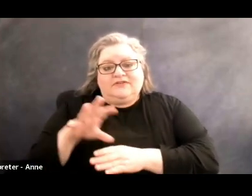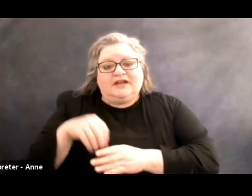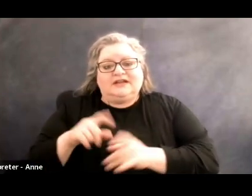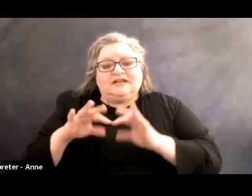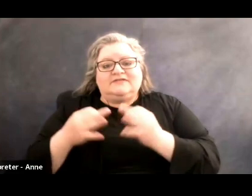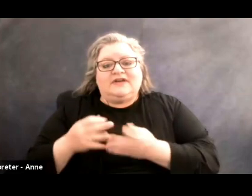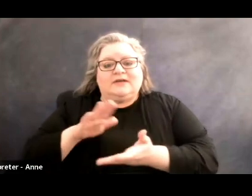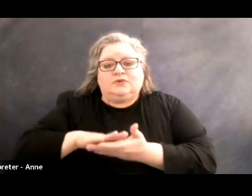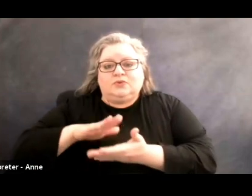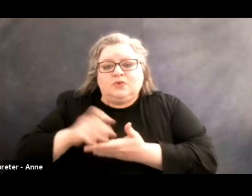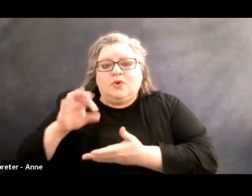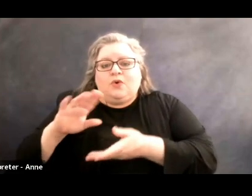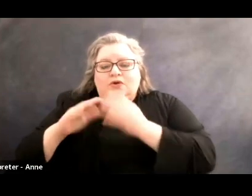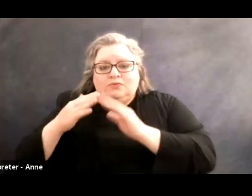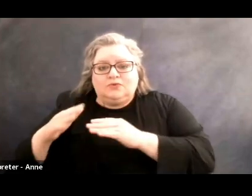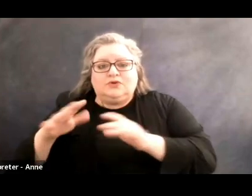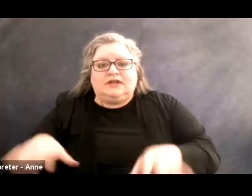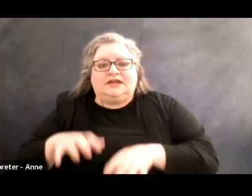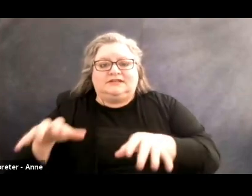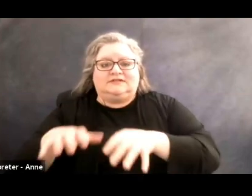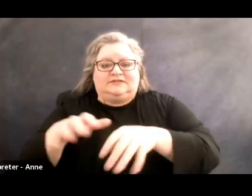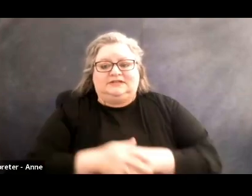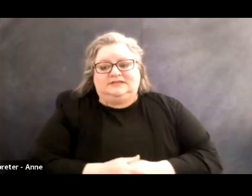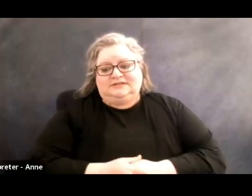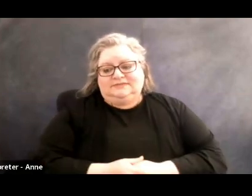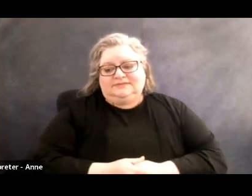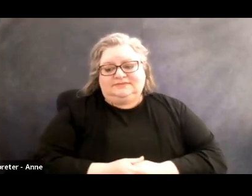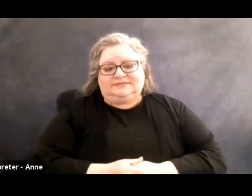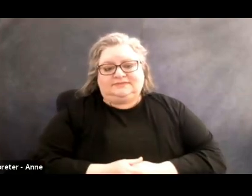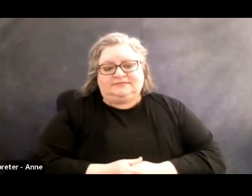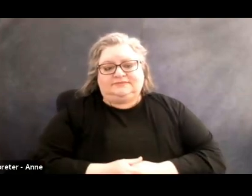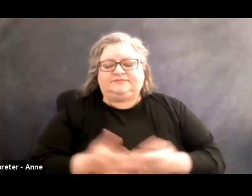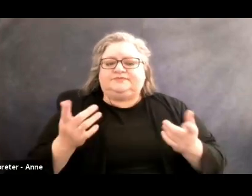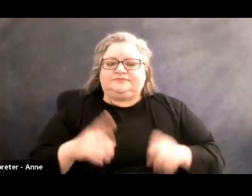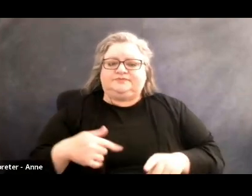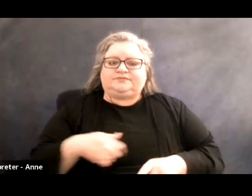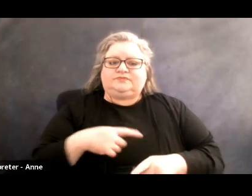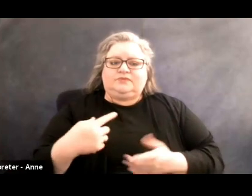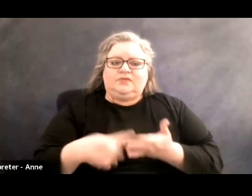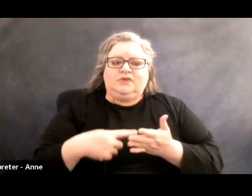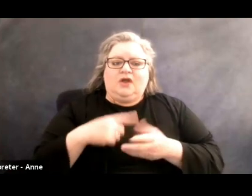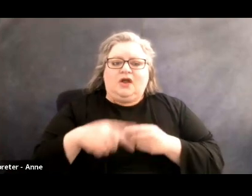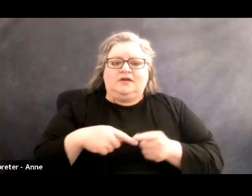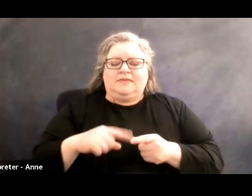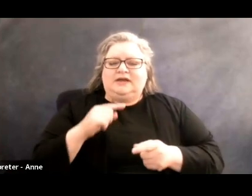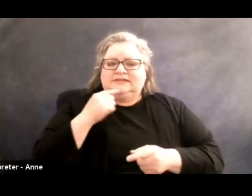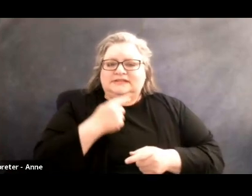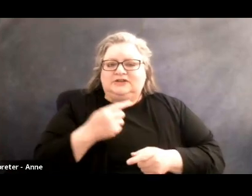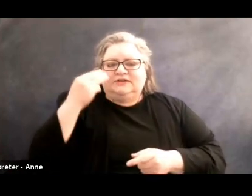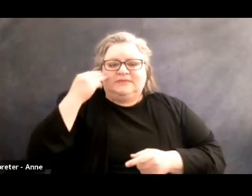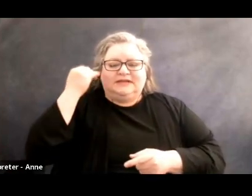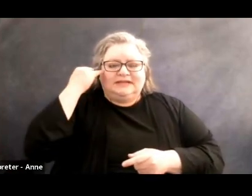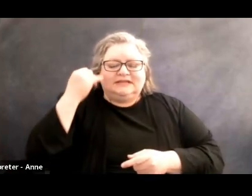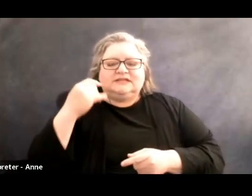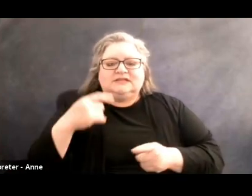family, school, or community activities. So when we talk about serious mental illnesses,